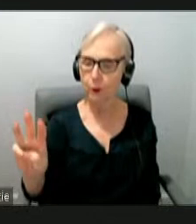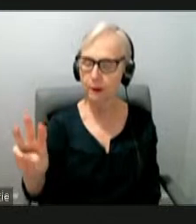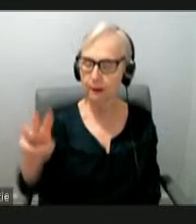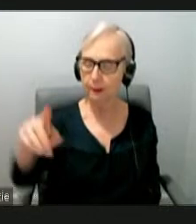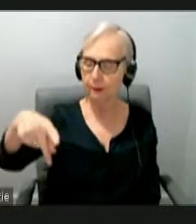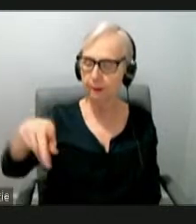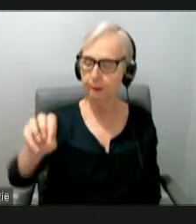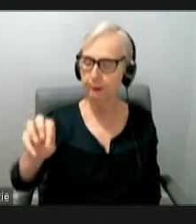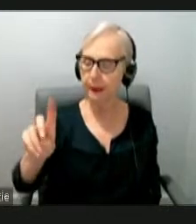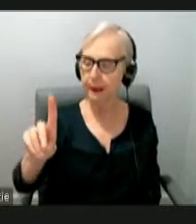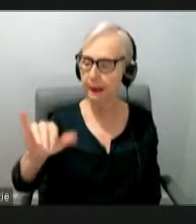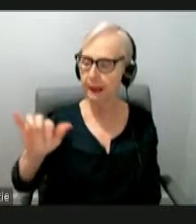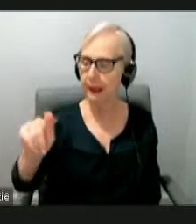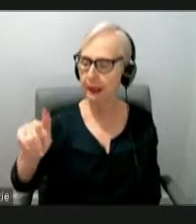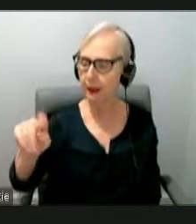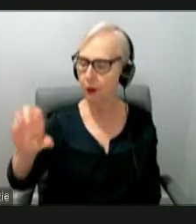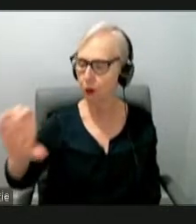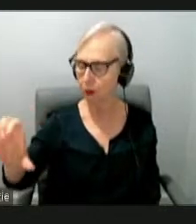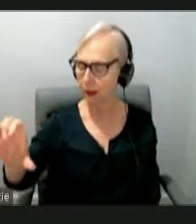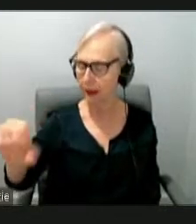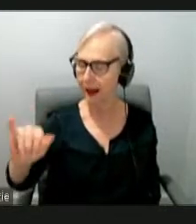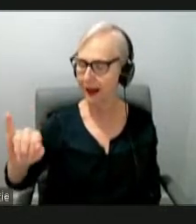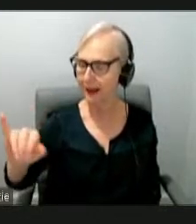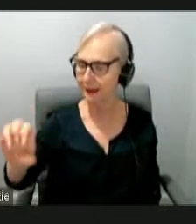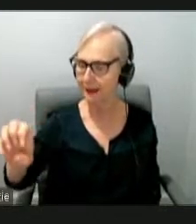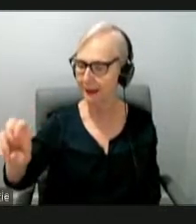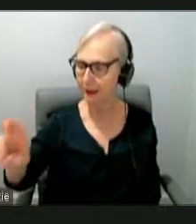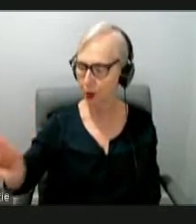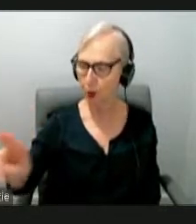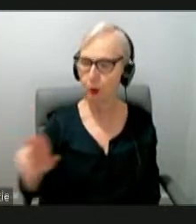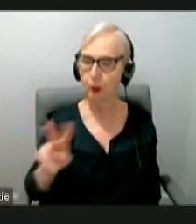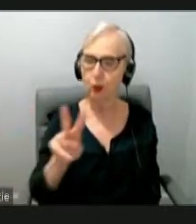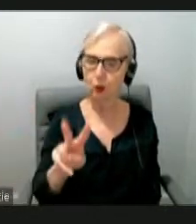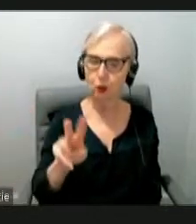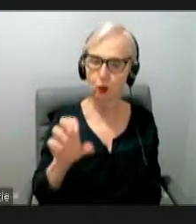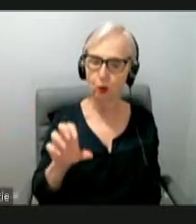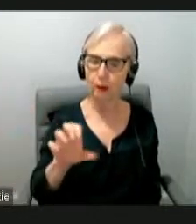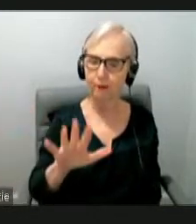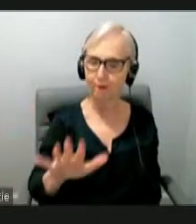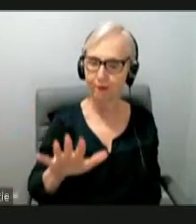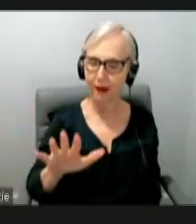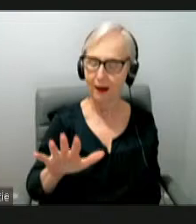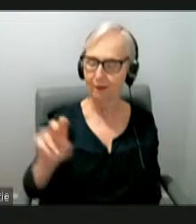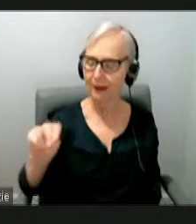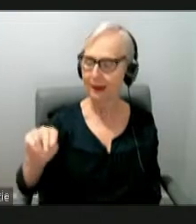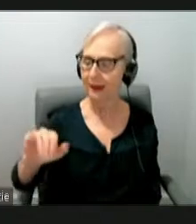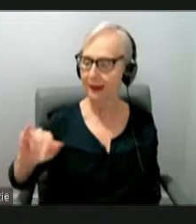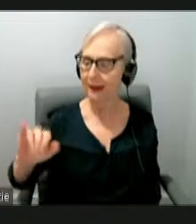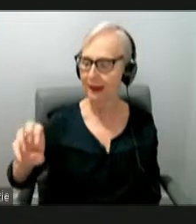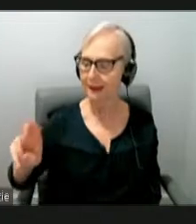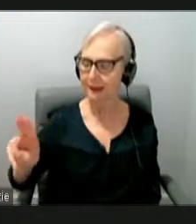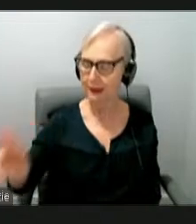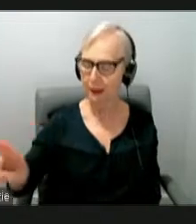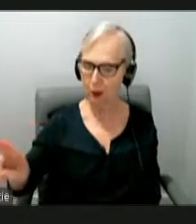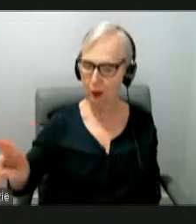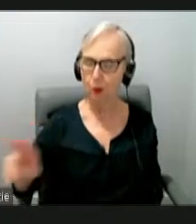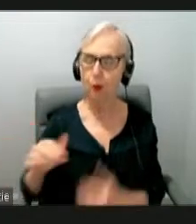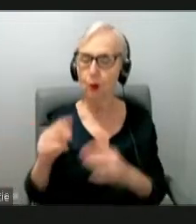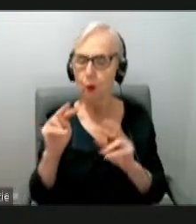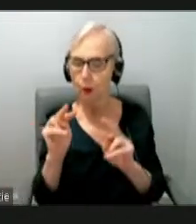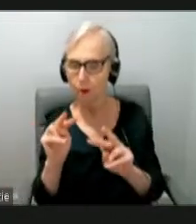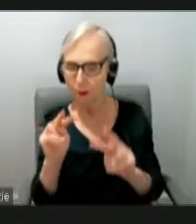pediatric ICU beds and 205 neonatal ICU beds available. We continue to monitor ventilator